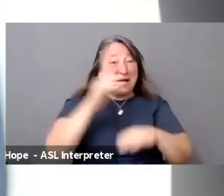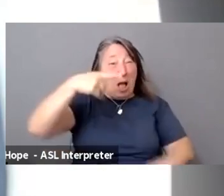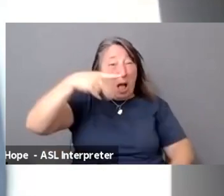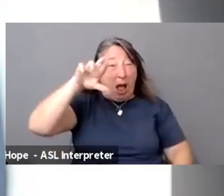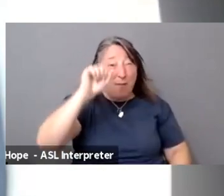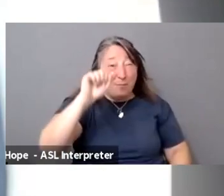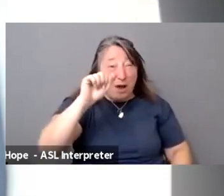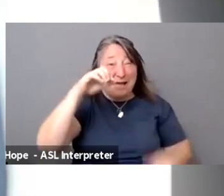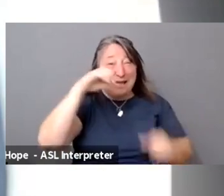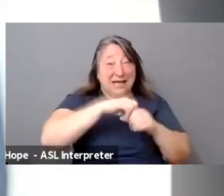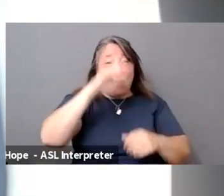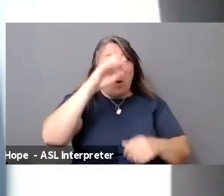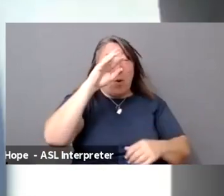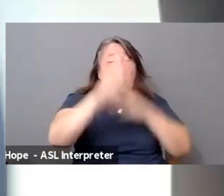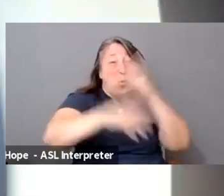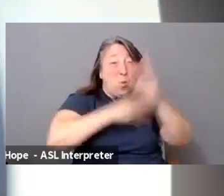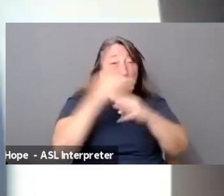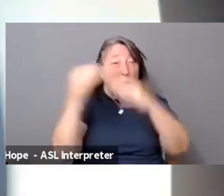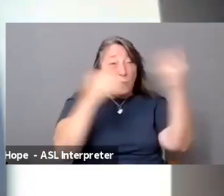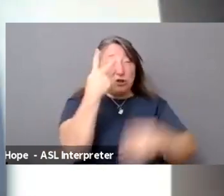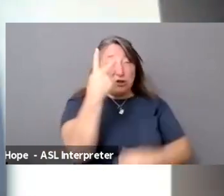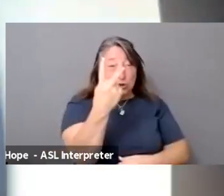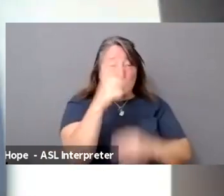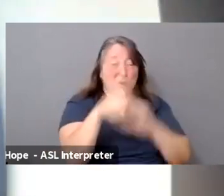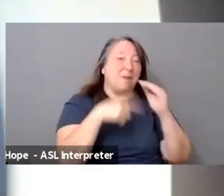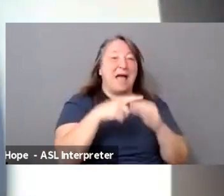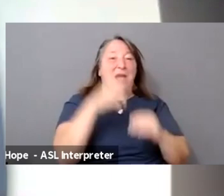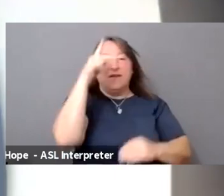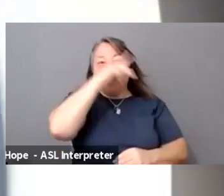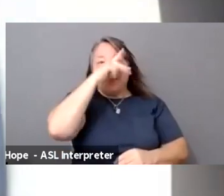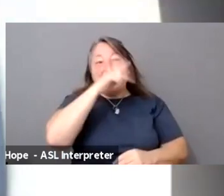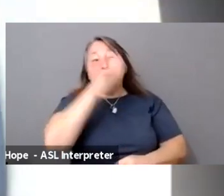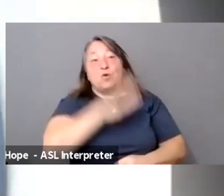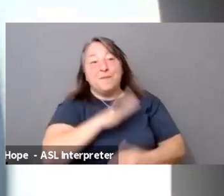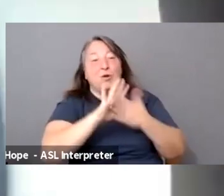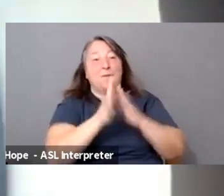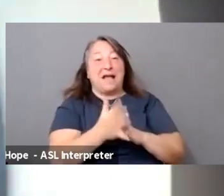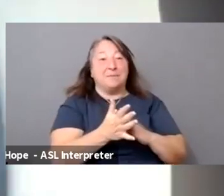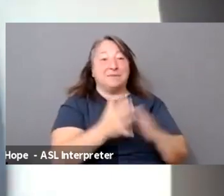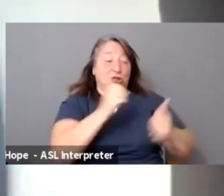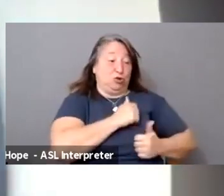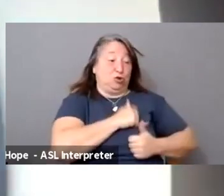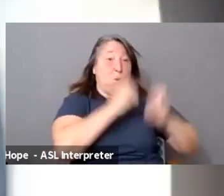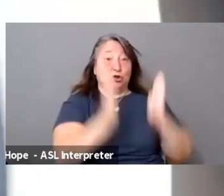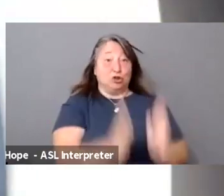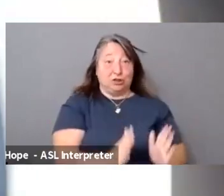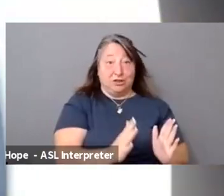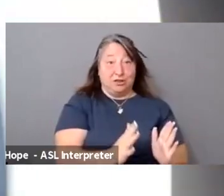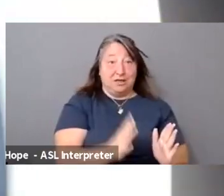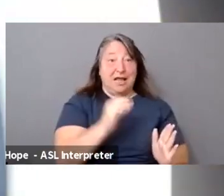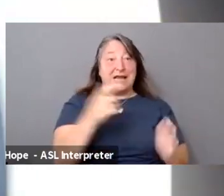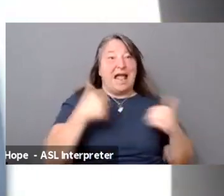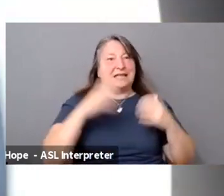World War II about a Filipino woman who becomes a guerrilla soldier and has a magical world of